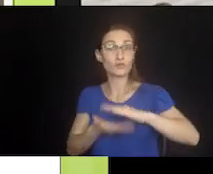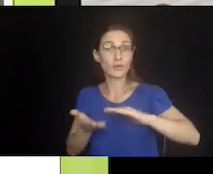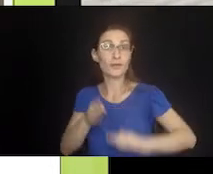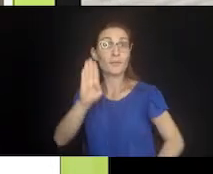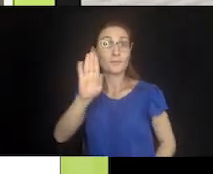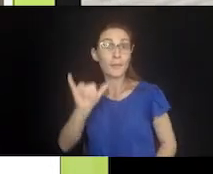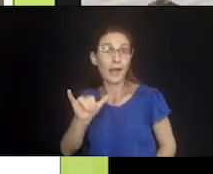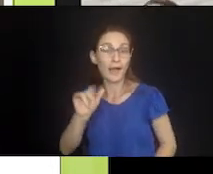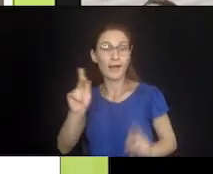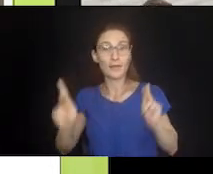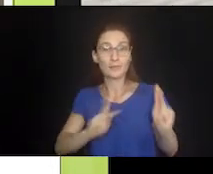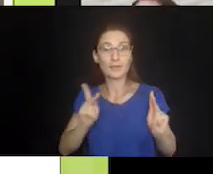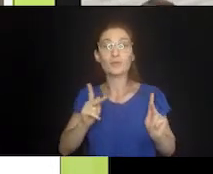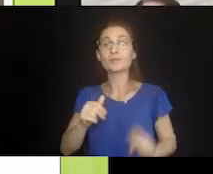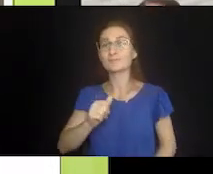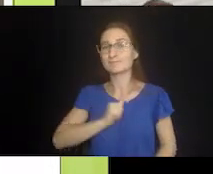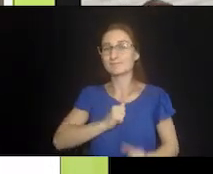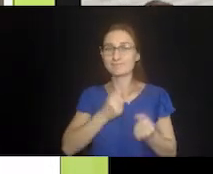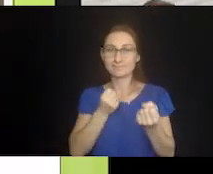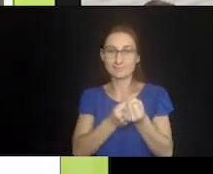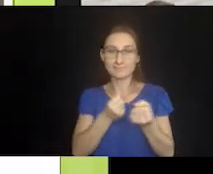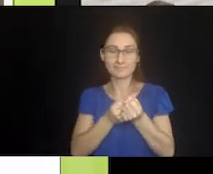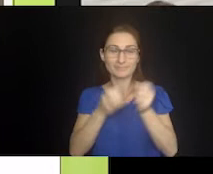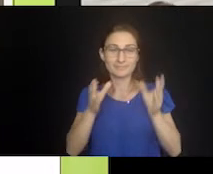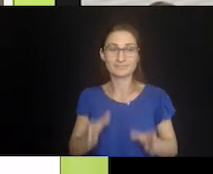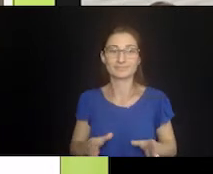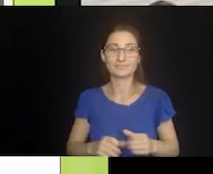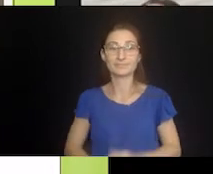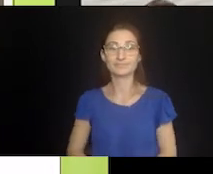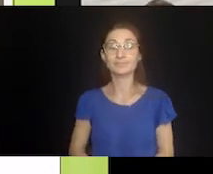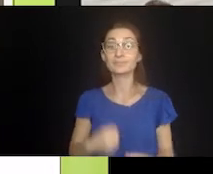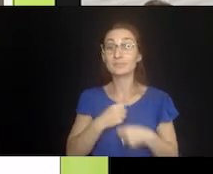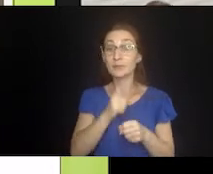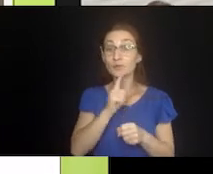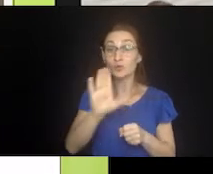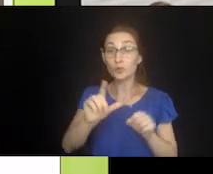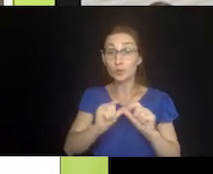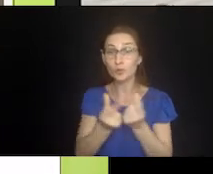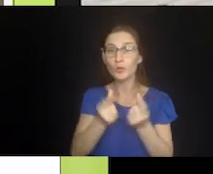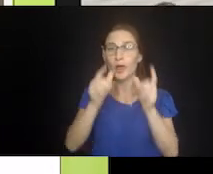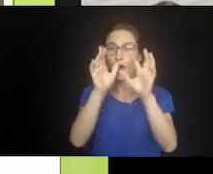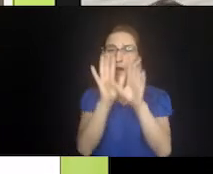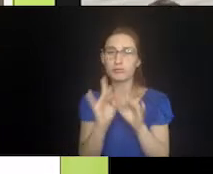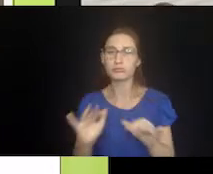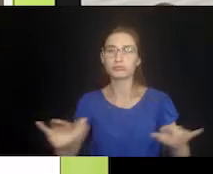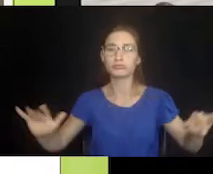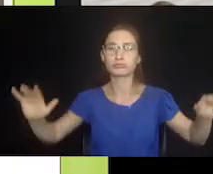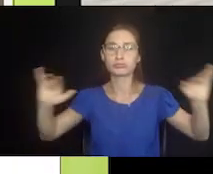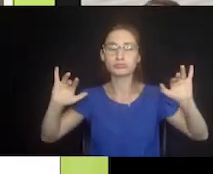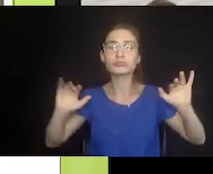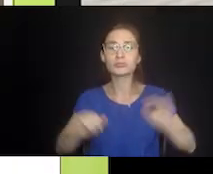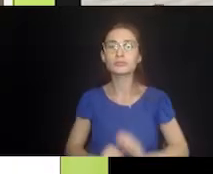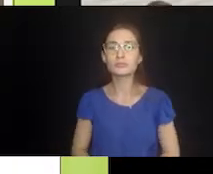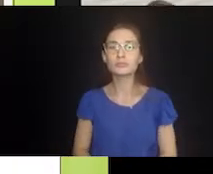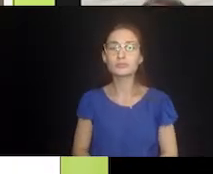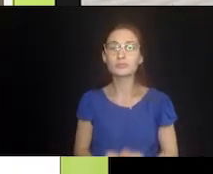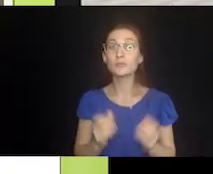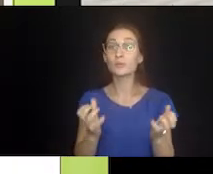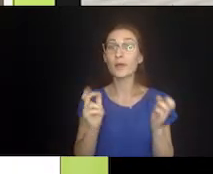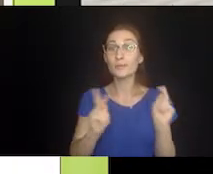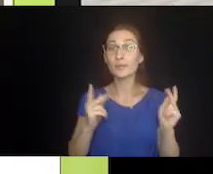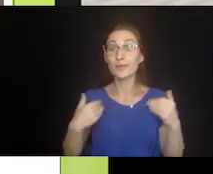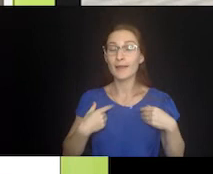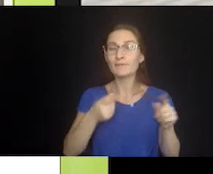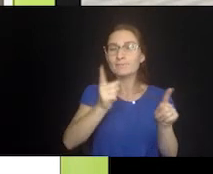organization to be led and run by self-advocates. Make sure your group is as diverse as